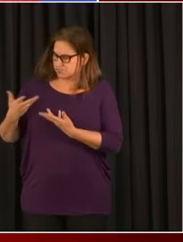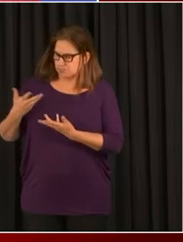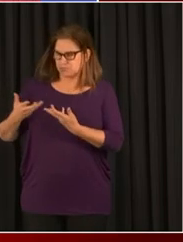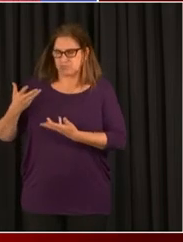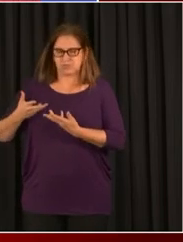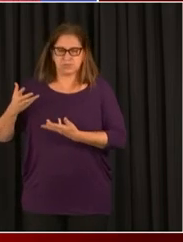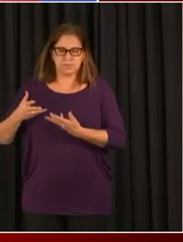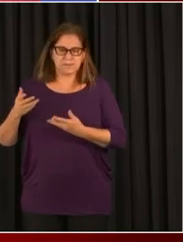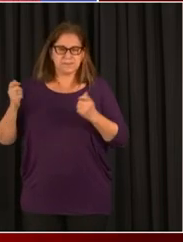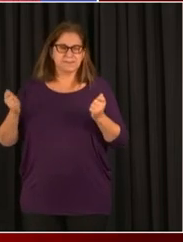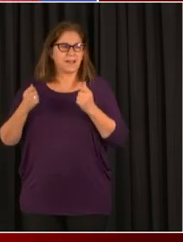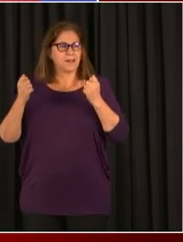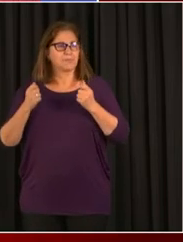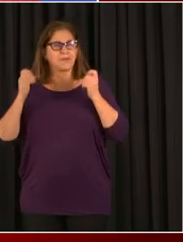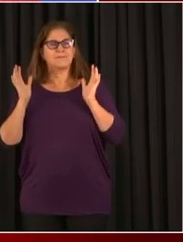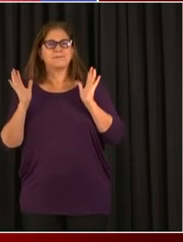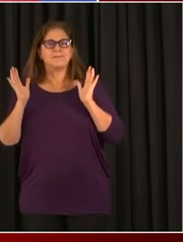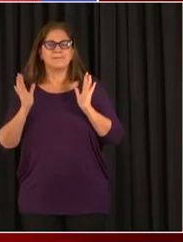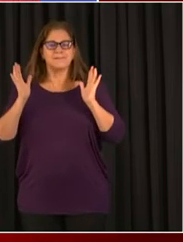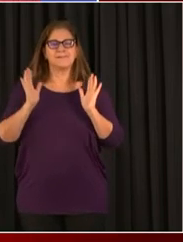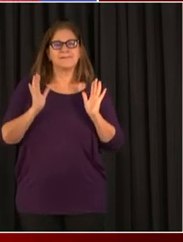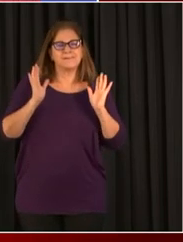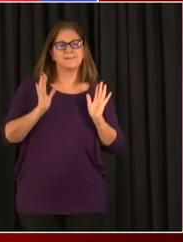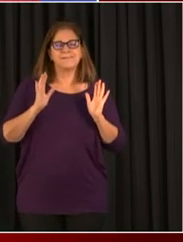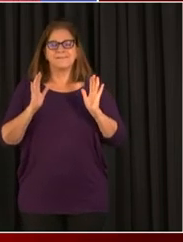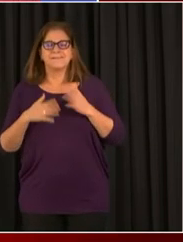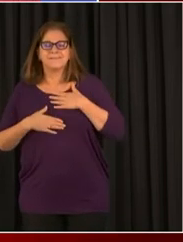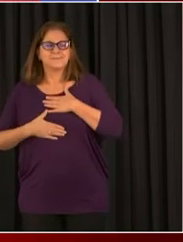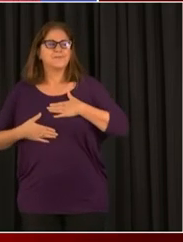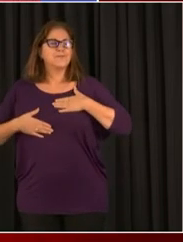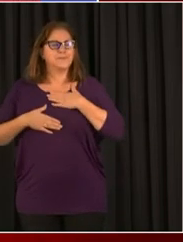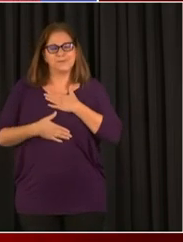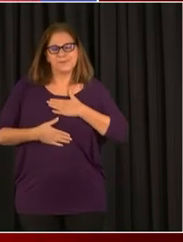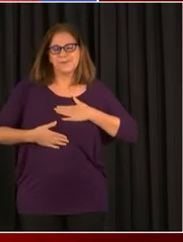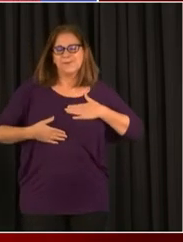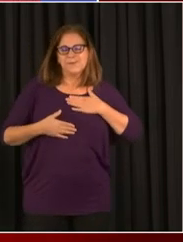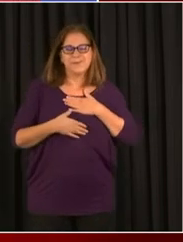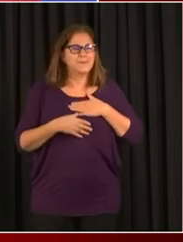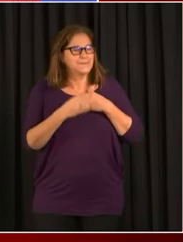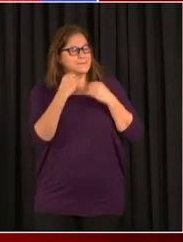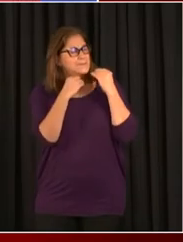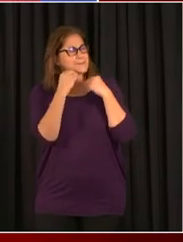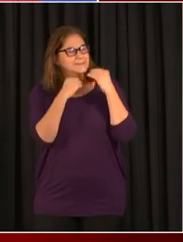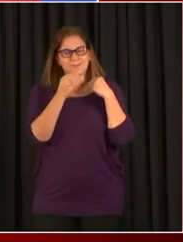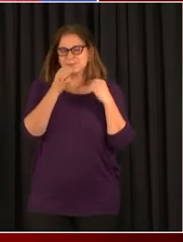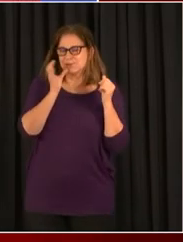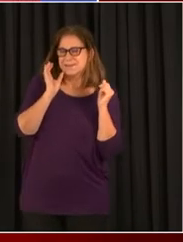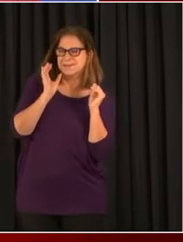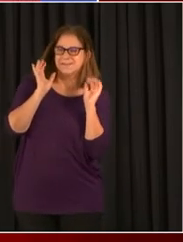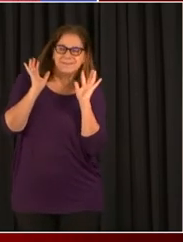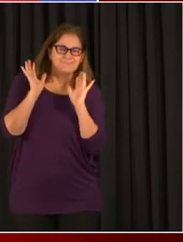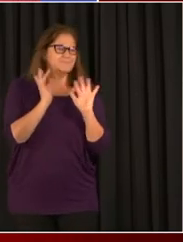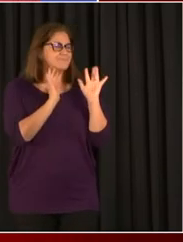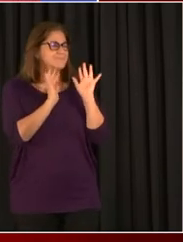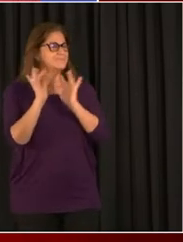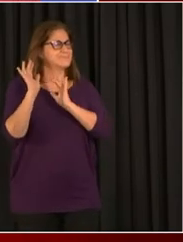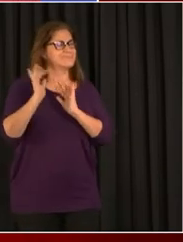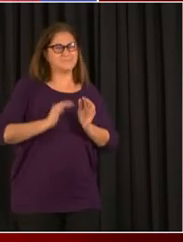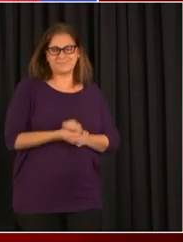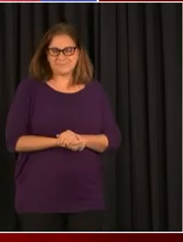celebration. So there's a lot of food and drink, and that also causes people to let their guards